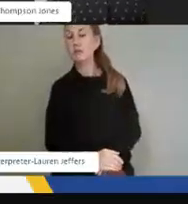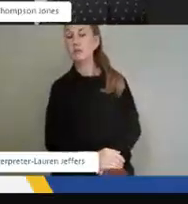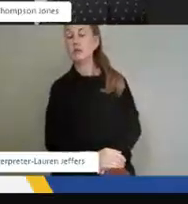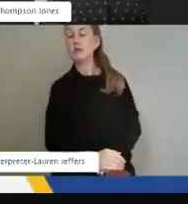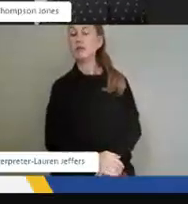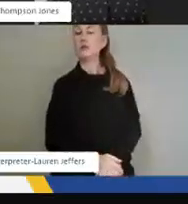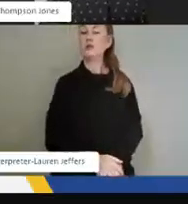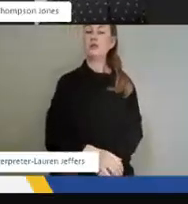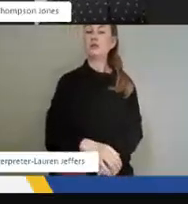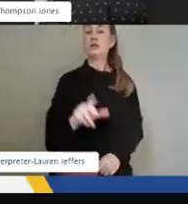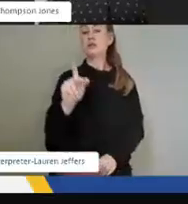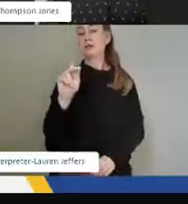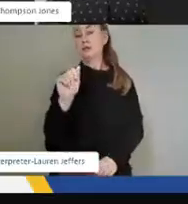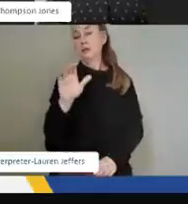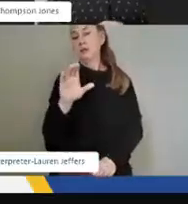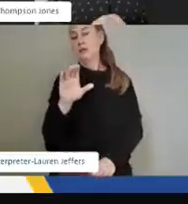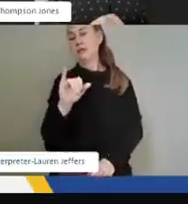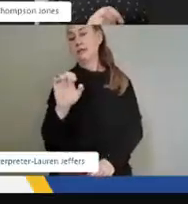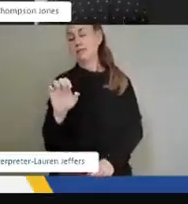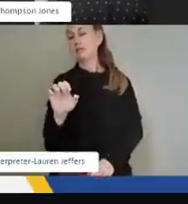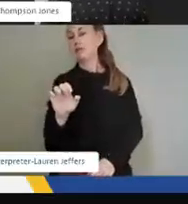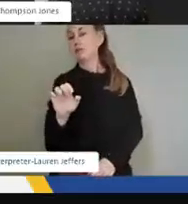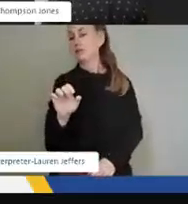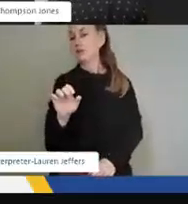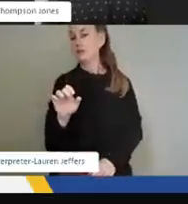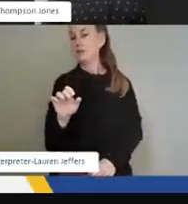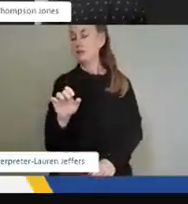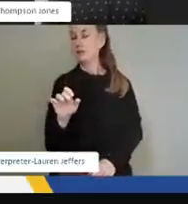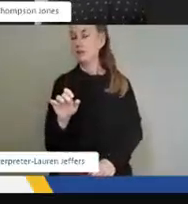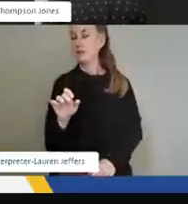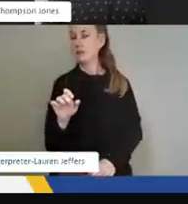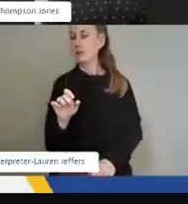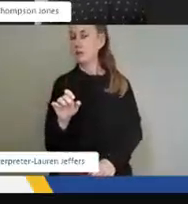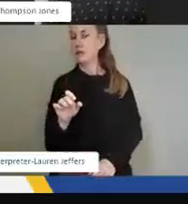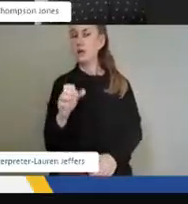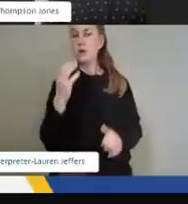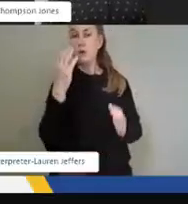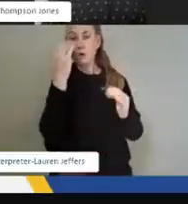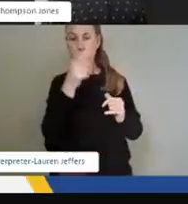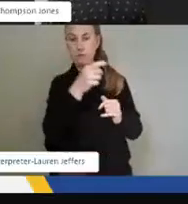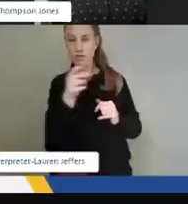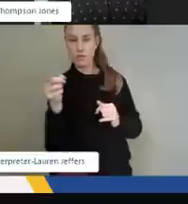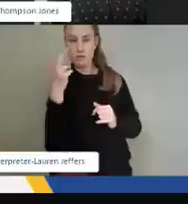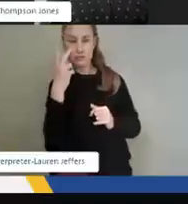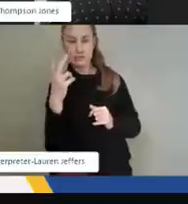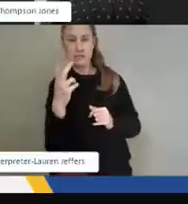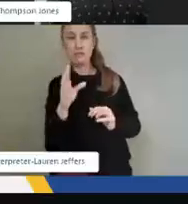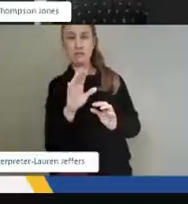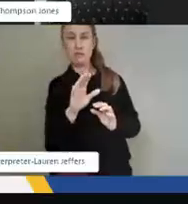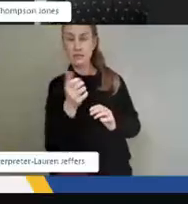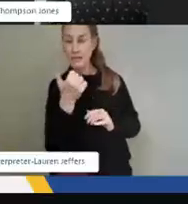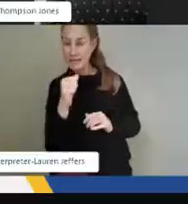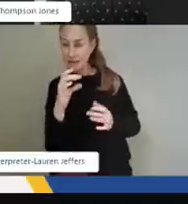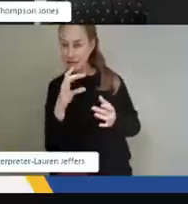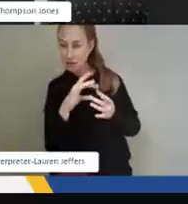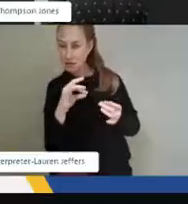Right, so this is Casey. So as we've given the explanation, I hope you've taken a look at it. Is there any